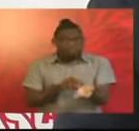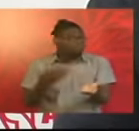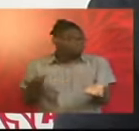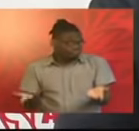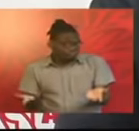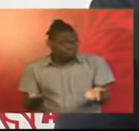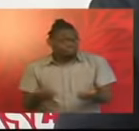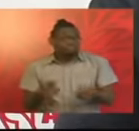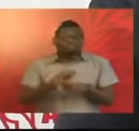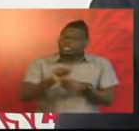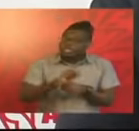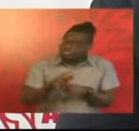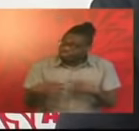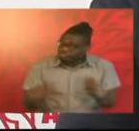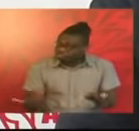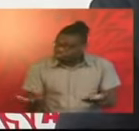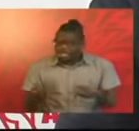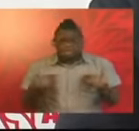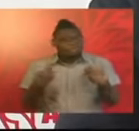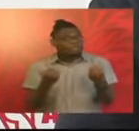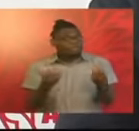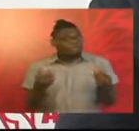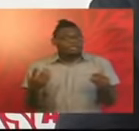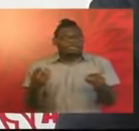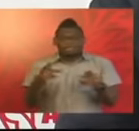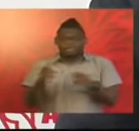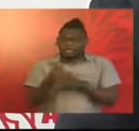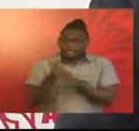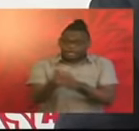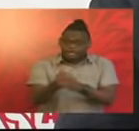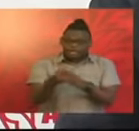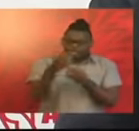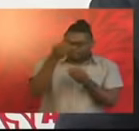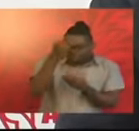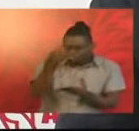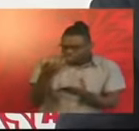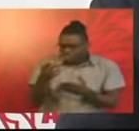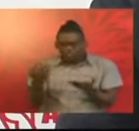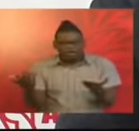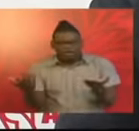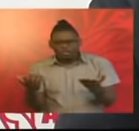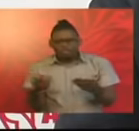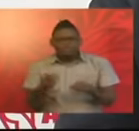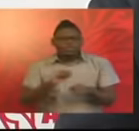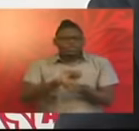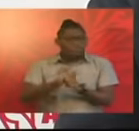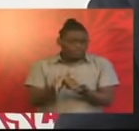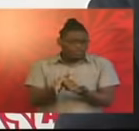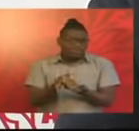of COVID-19 patients, sensitization, and that began 2 days ago.